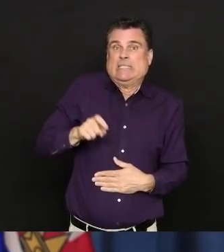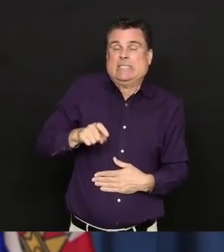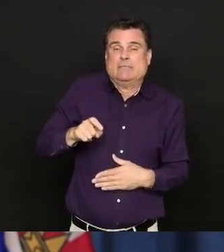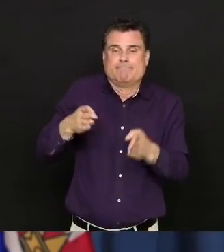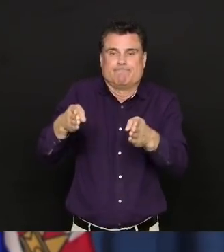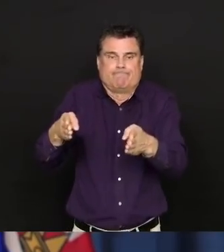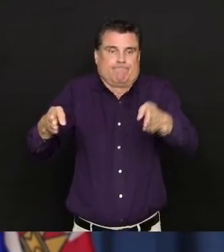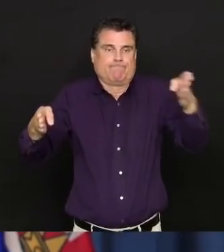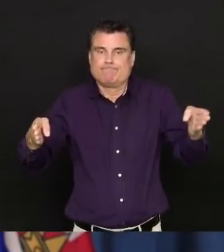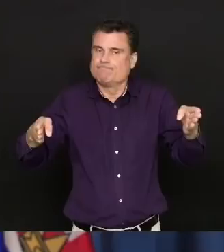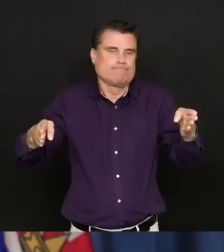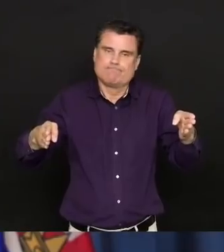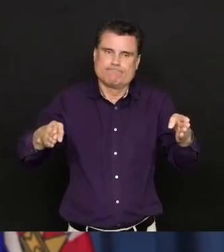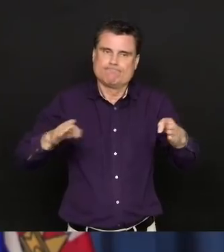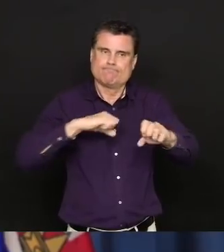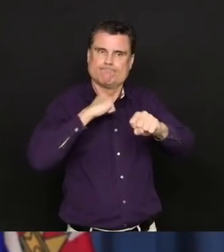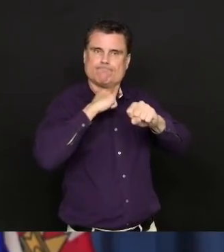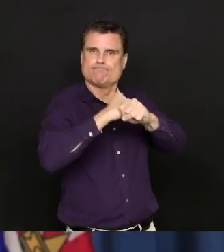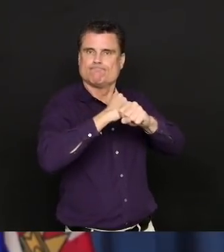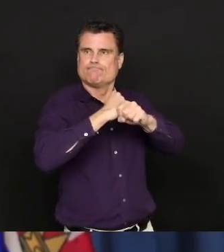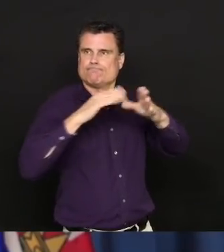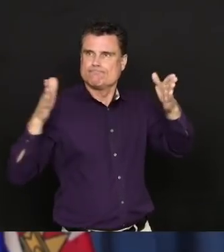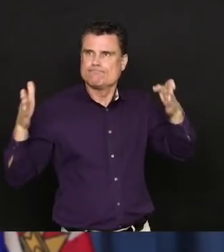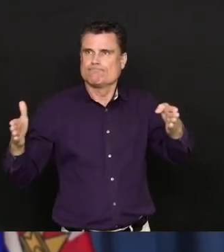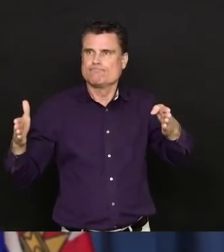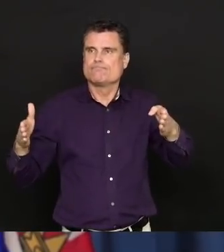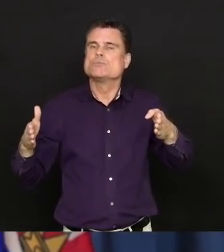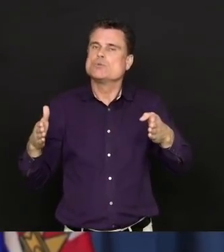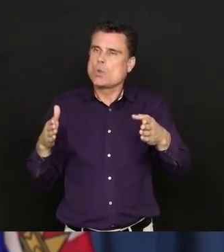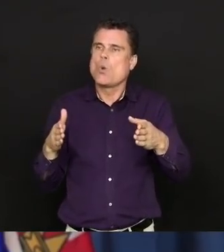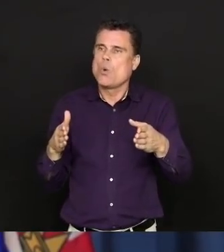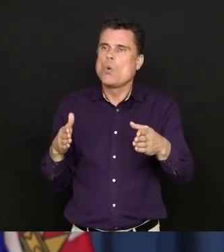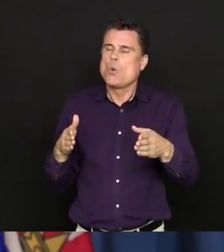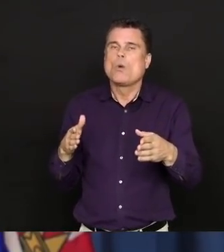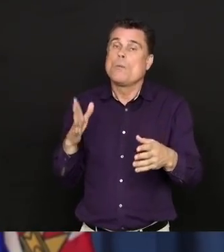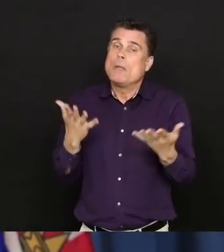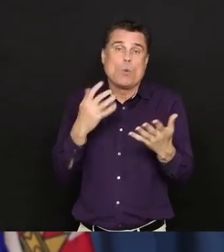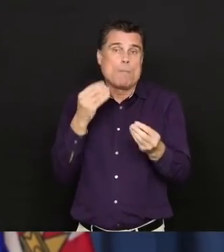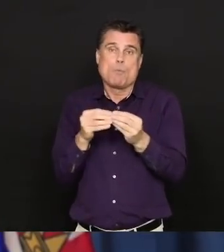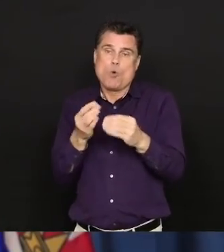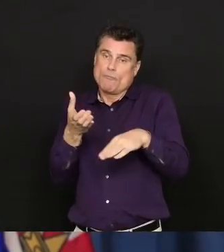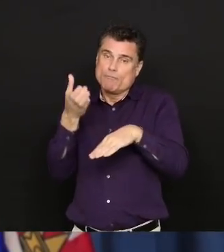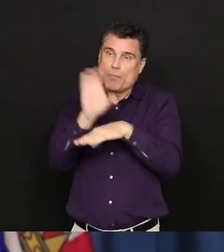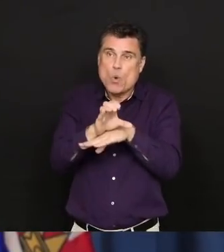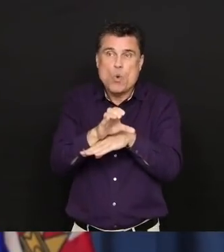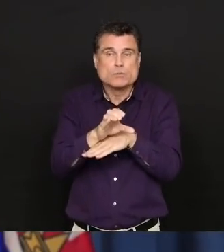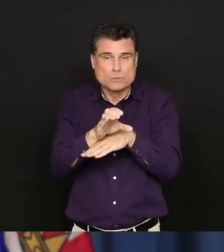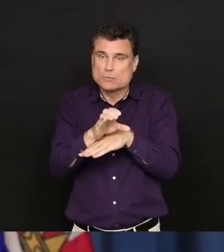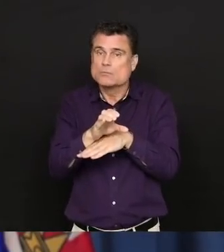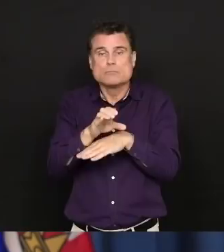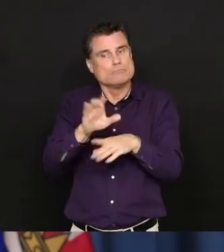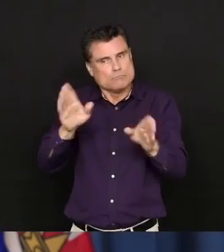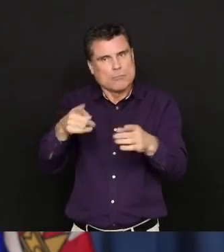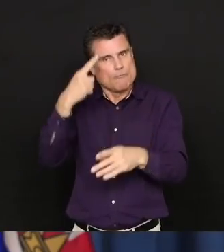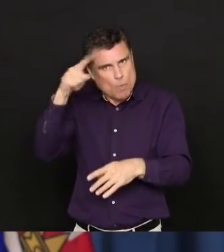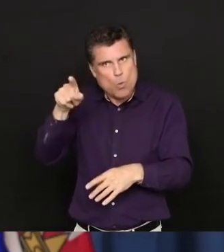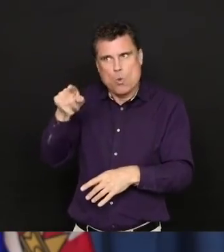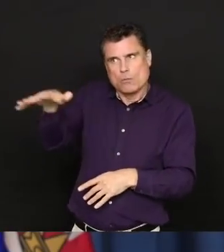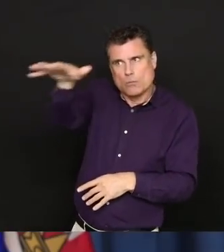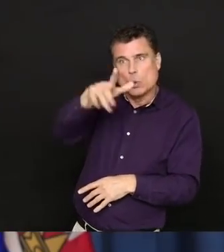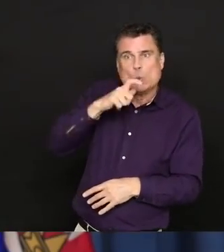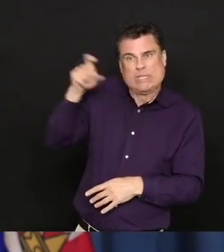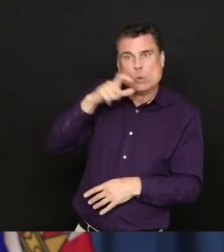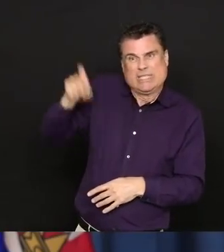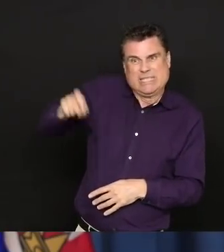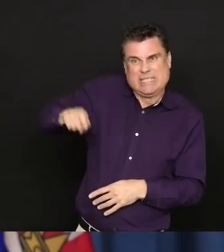The decision to go to free parking was to support our healthcare workers and to support people who need to use hospital services right now. And people, I